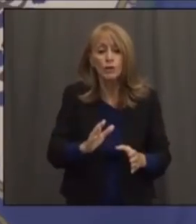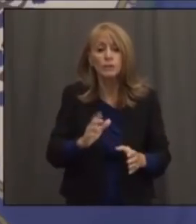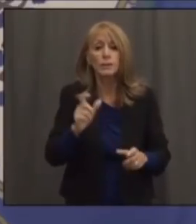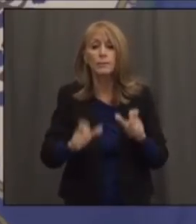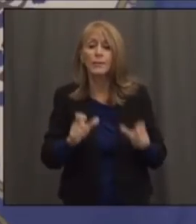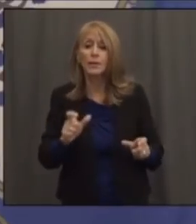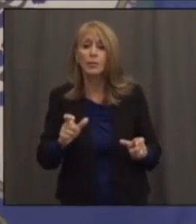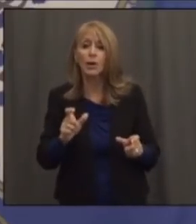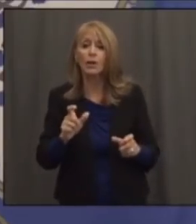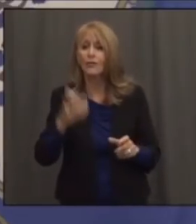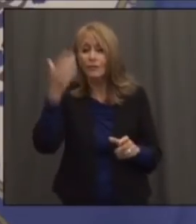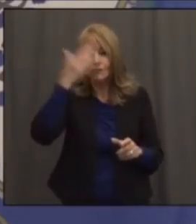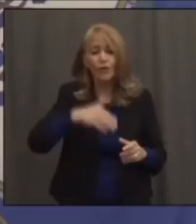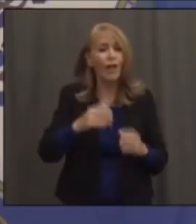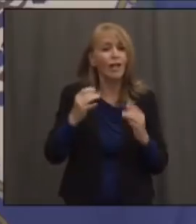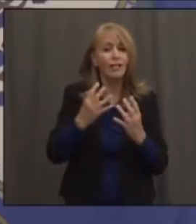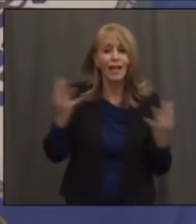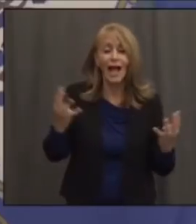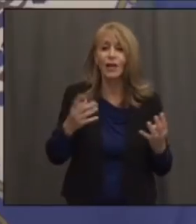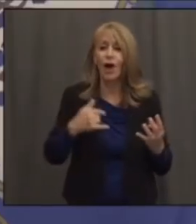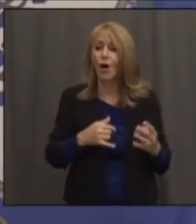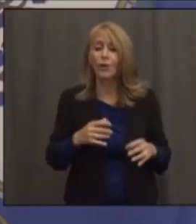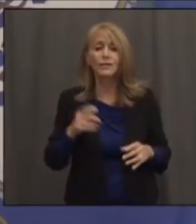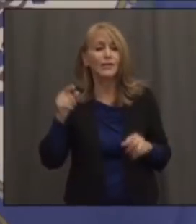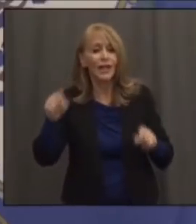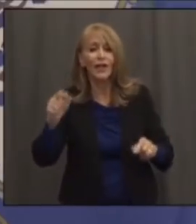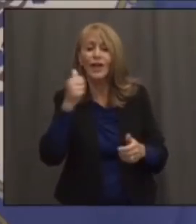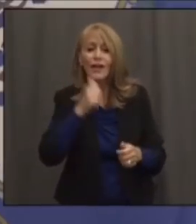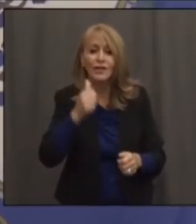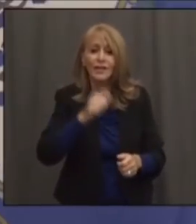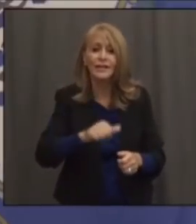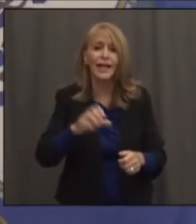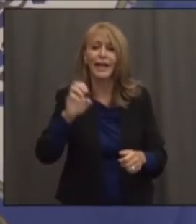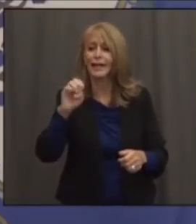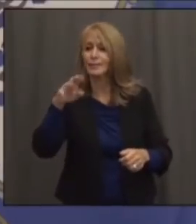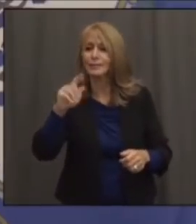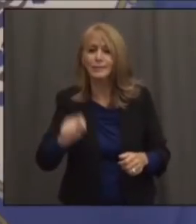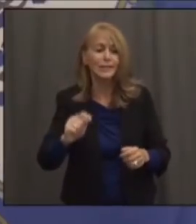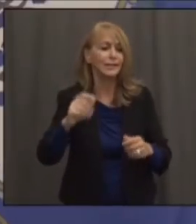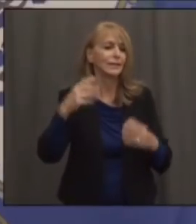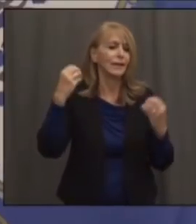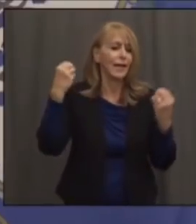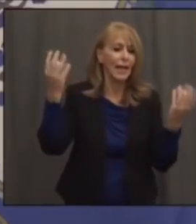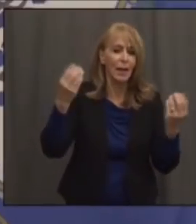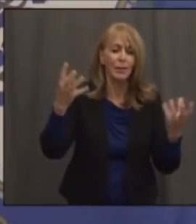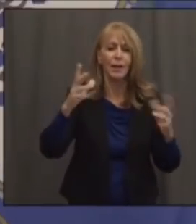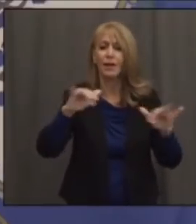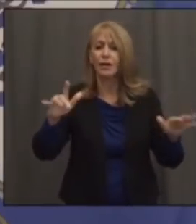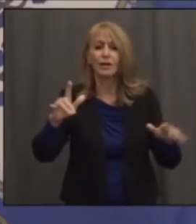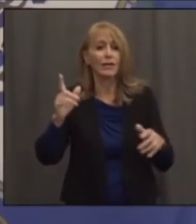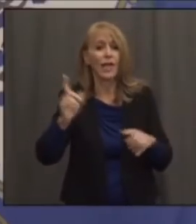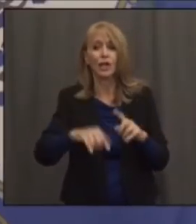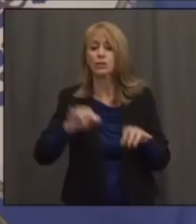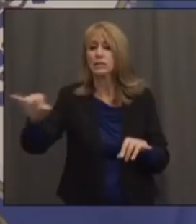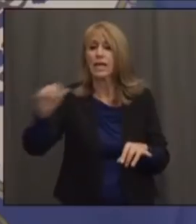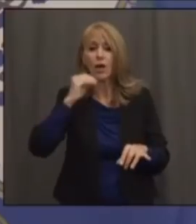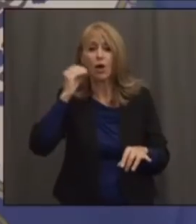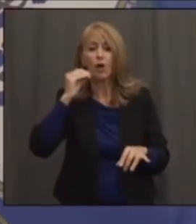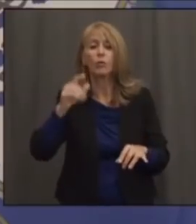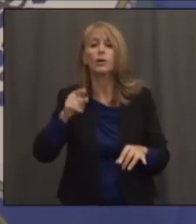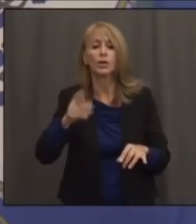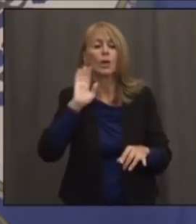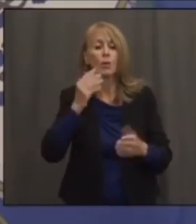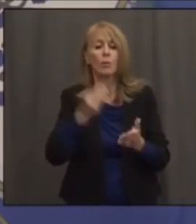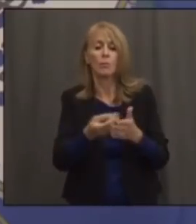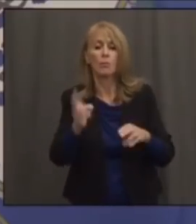essential workers on the front line, putting themselves out there every day during the peak of COVID, they couldn't telecommute. They will be getting a